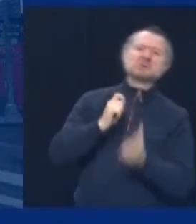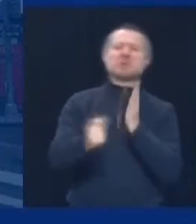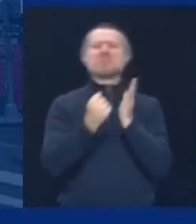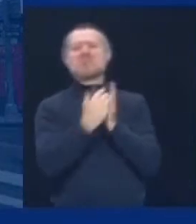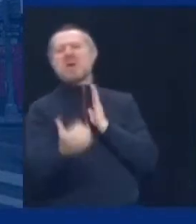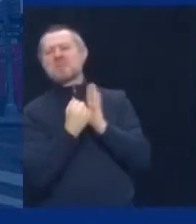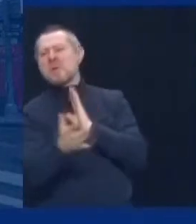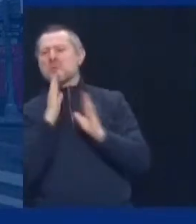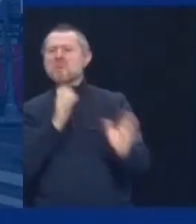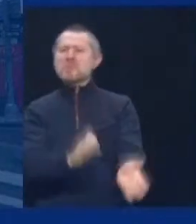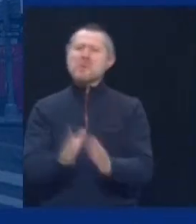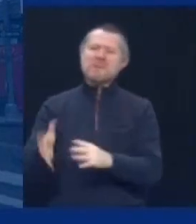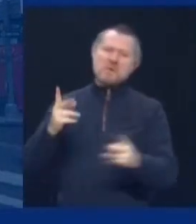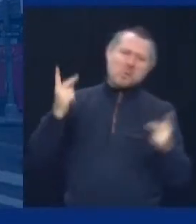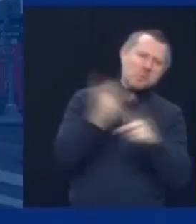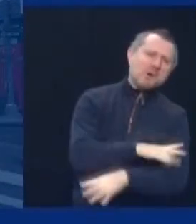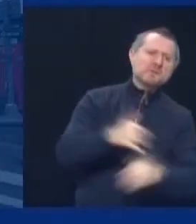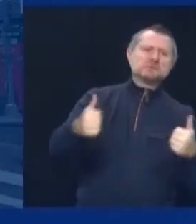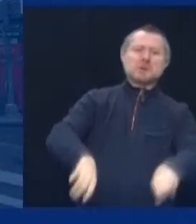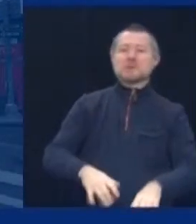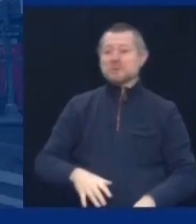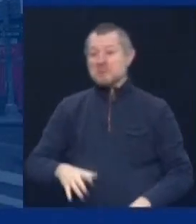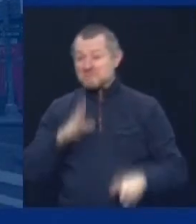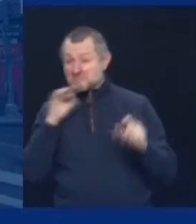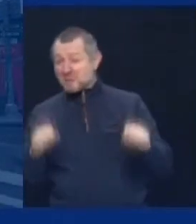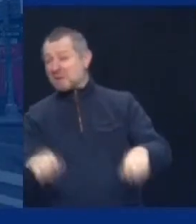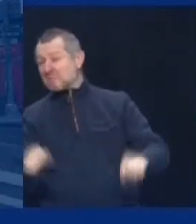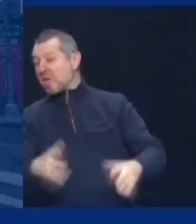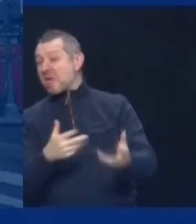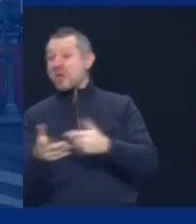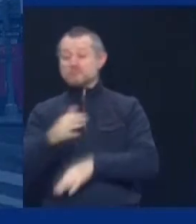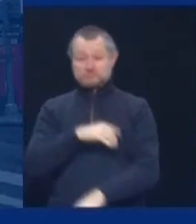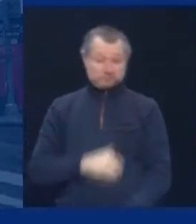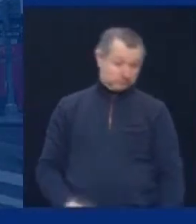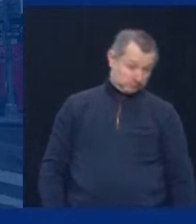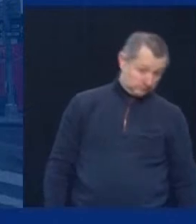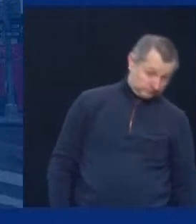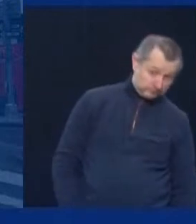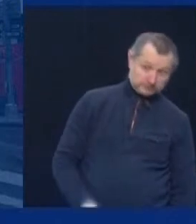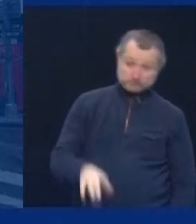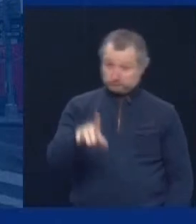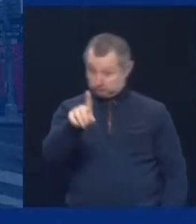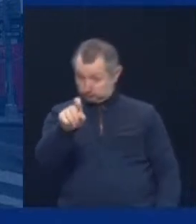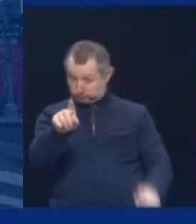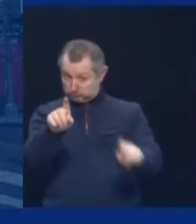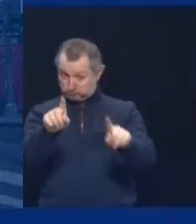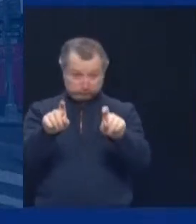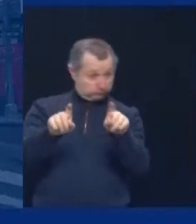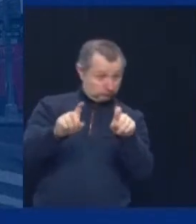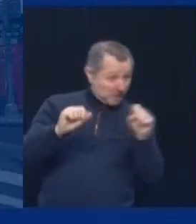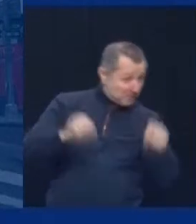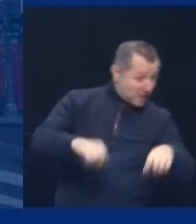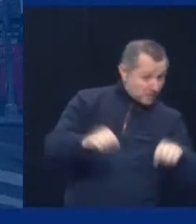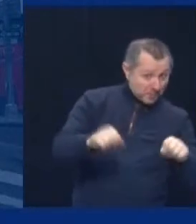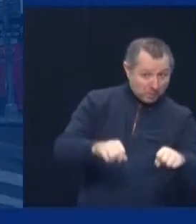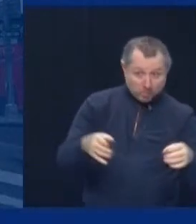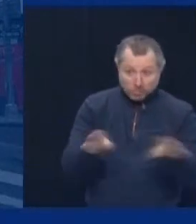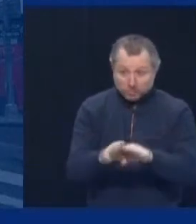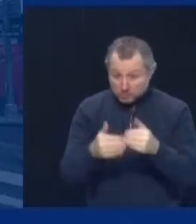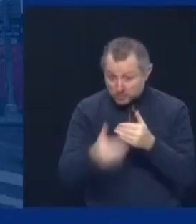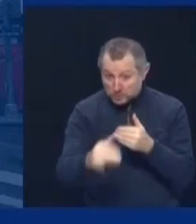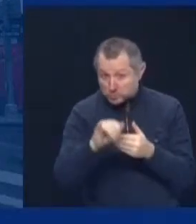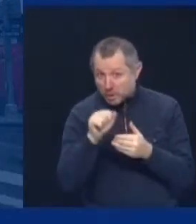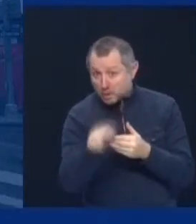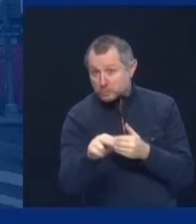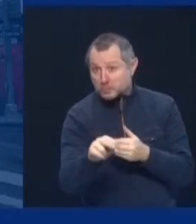shutdown. Is a close down possible in January?